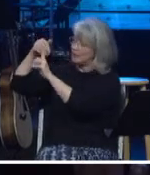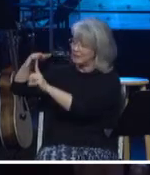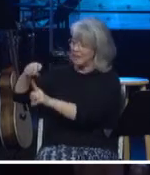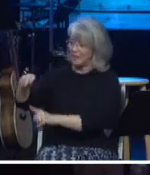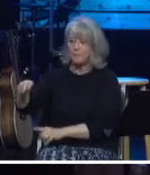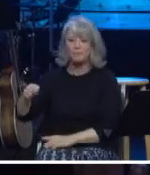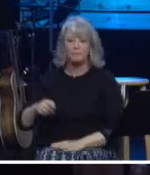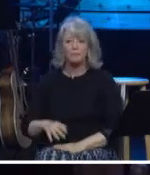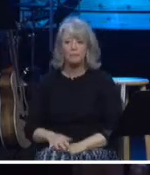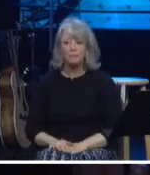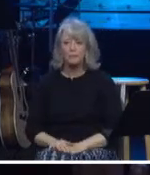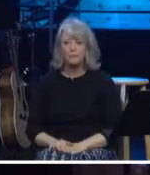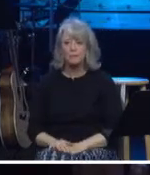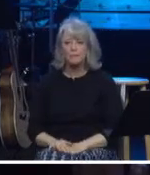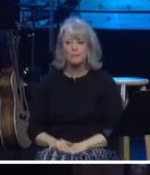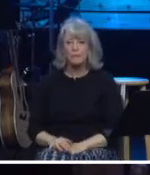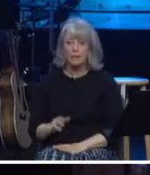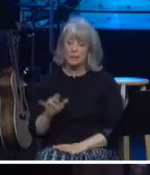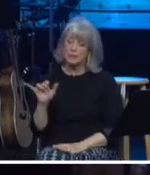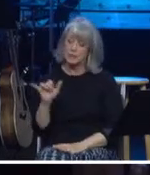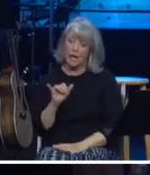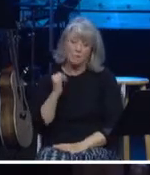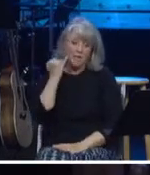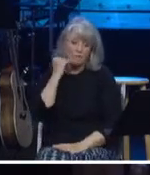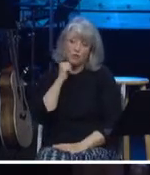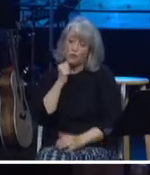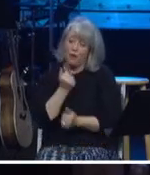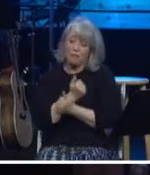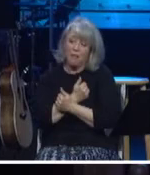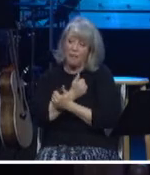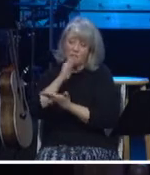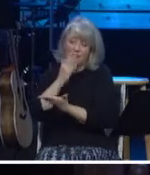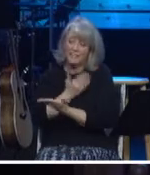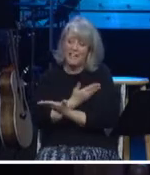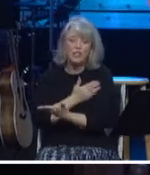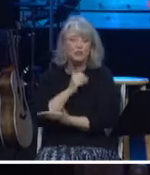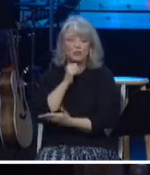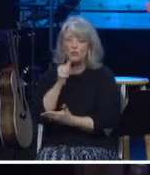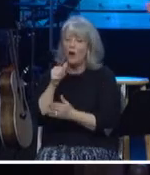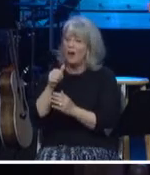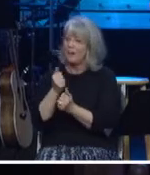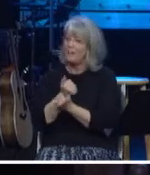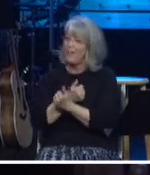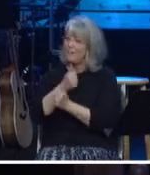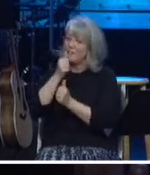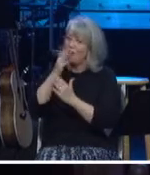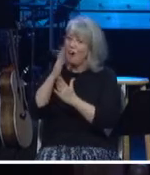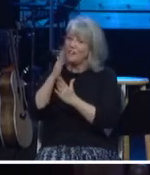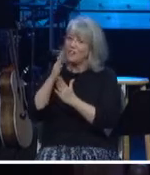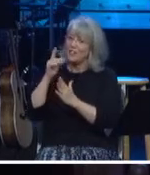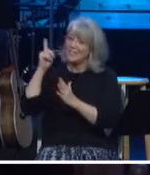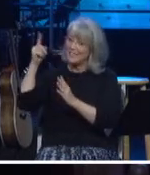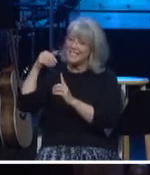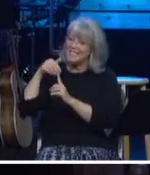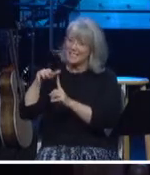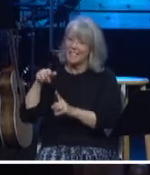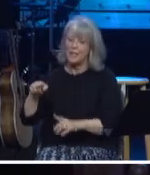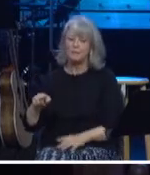Same is true here. If you do not love the Son, you do not love the Father who sent him.